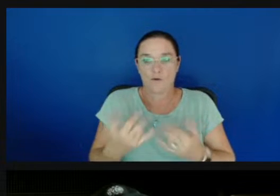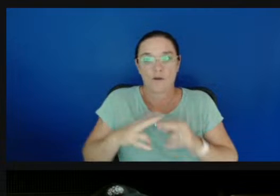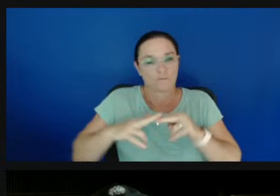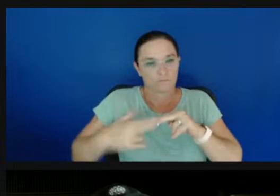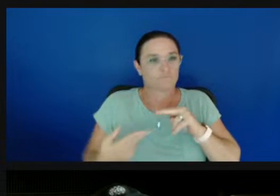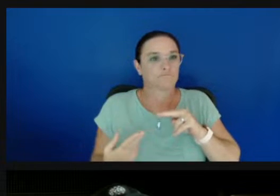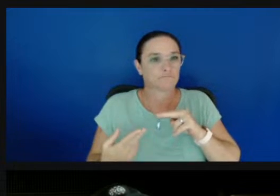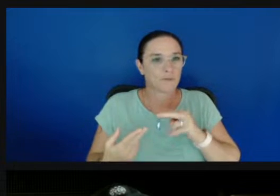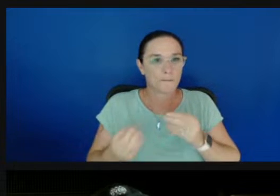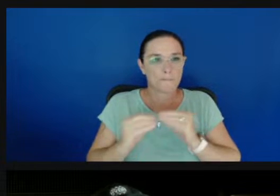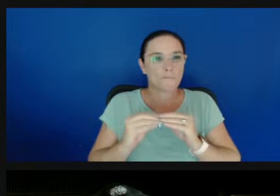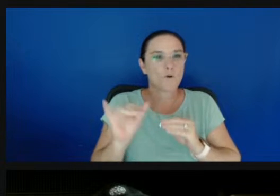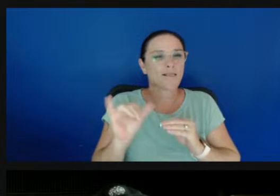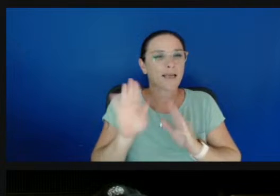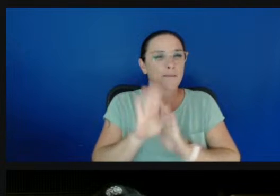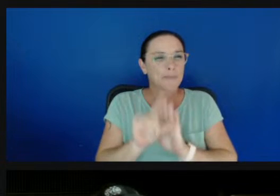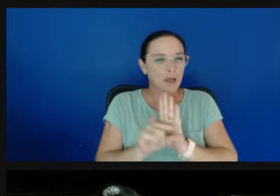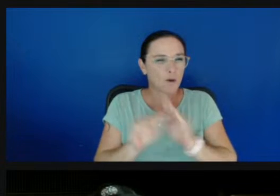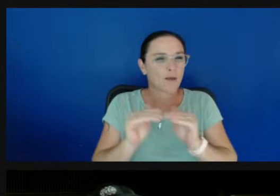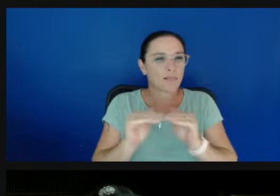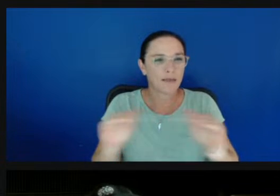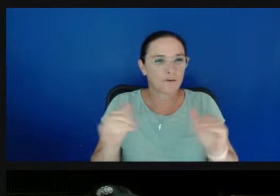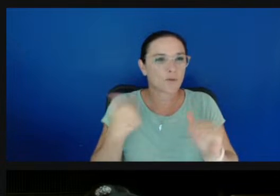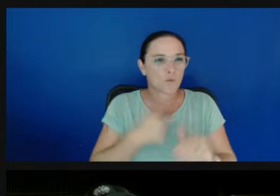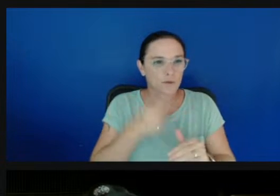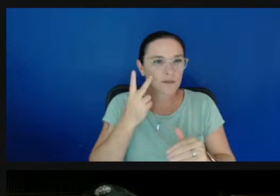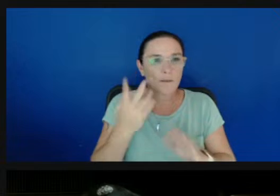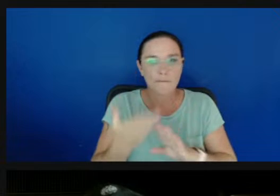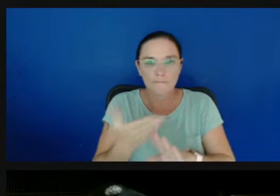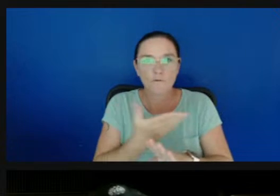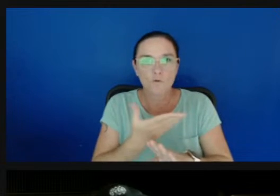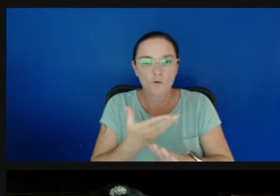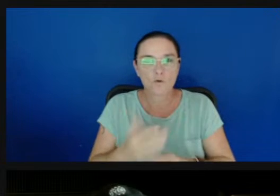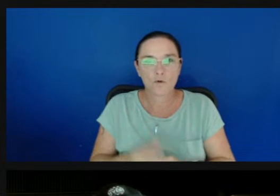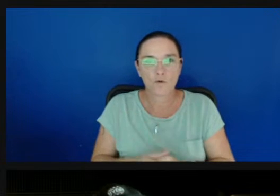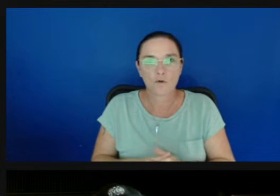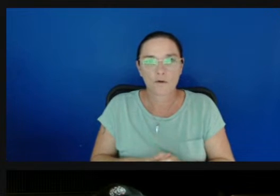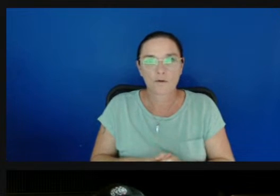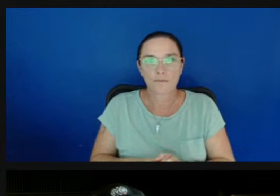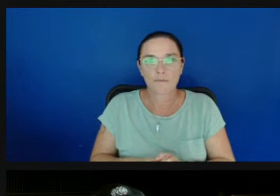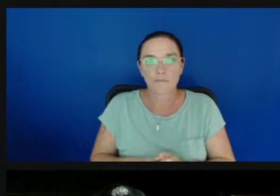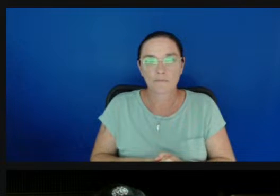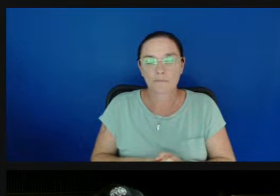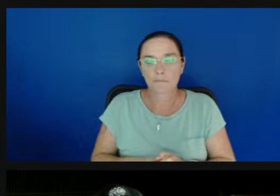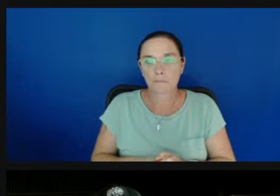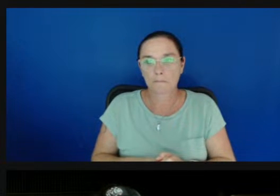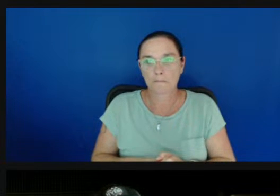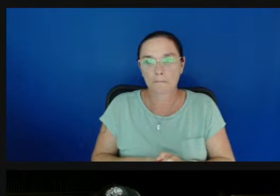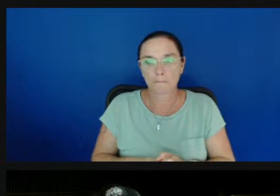to the background level we're seeing prior to the ramp up at the beginning of May.